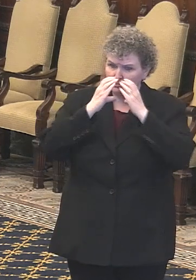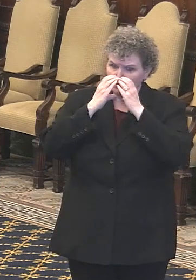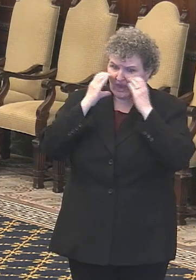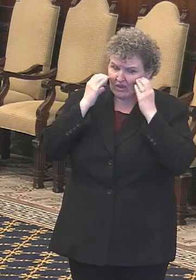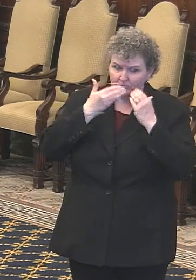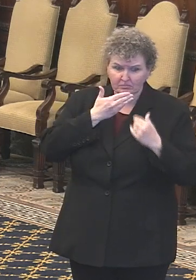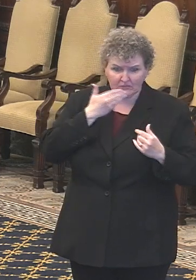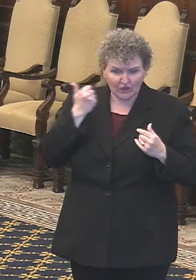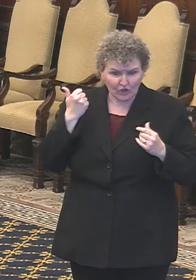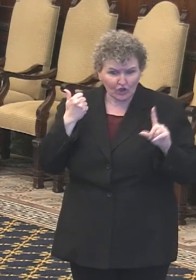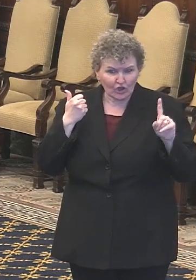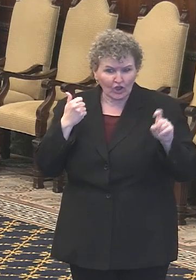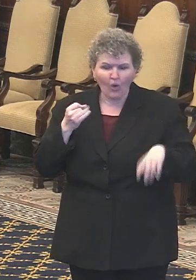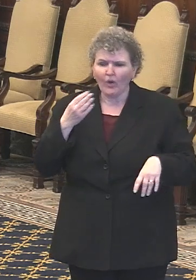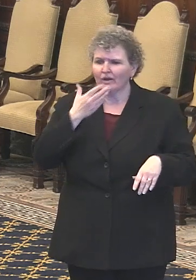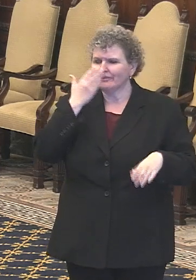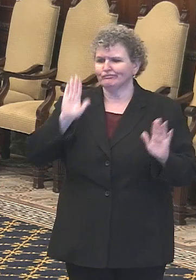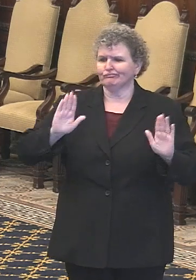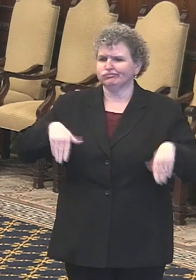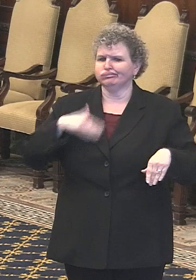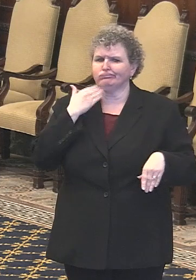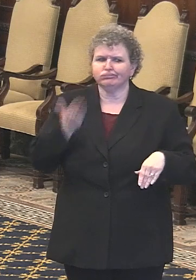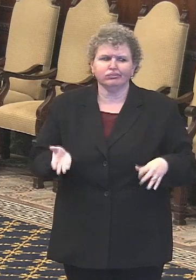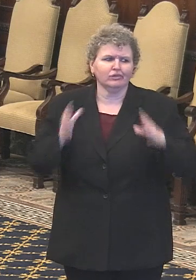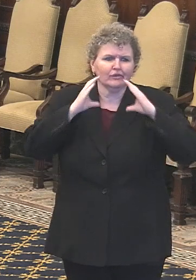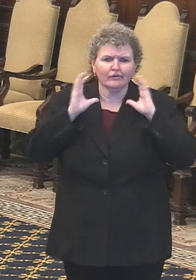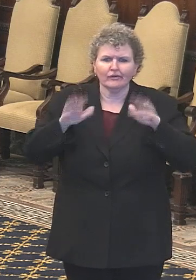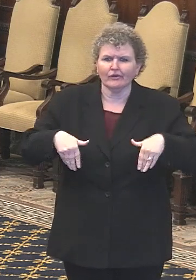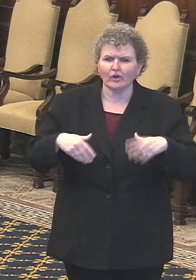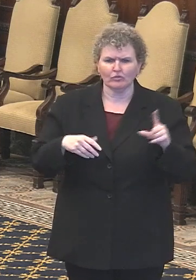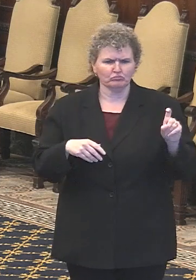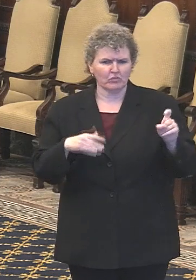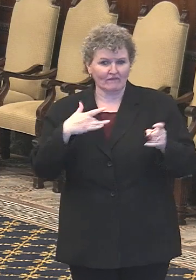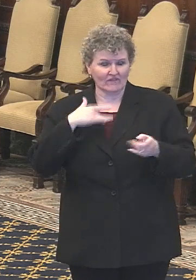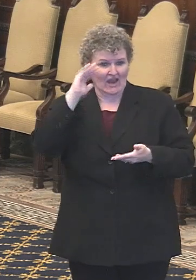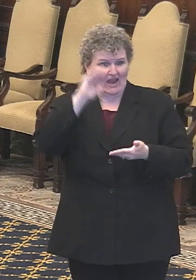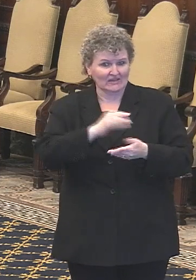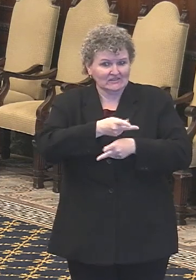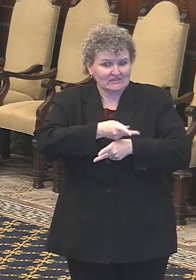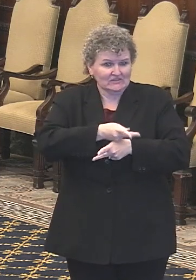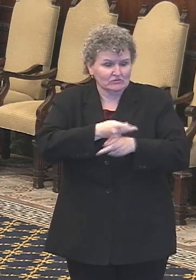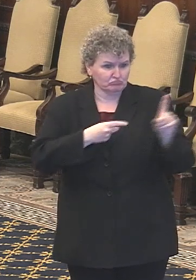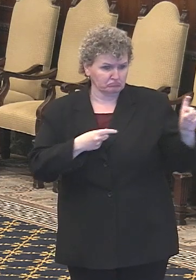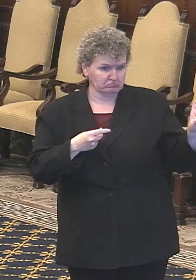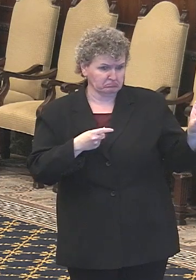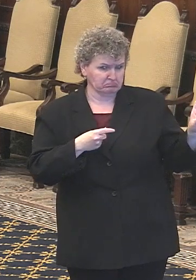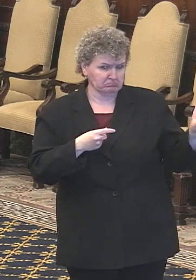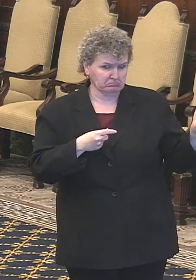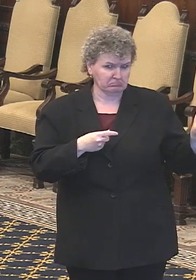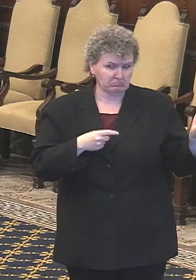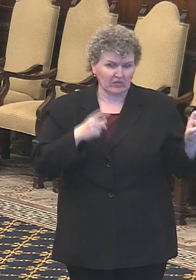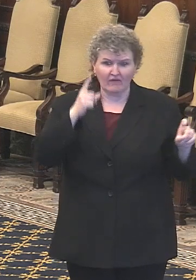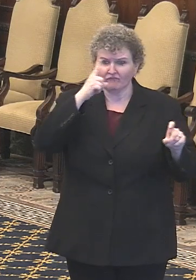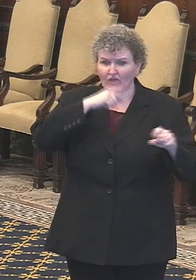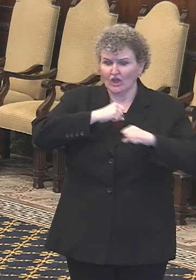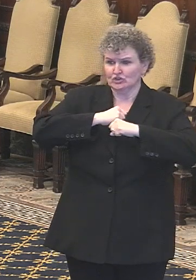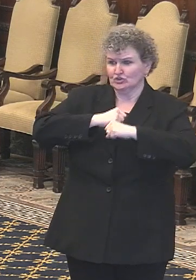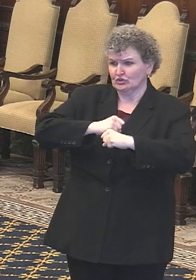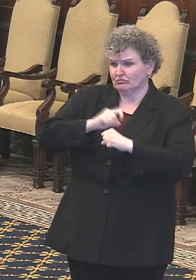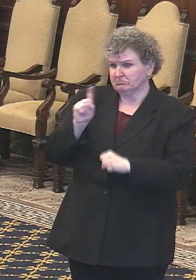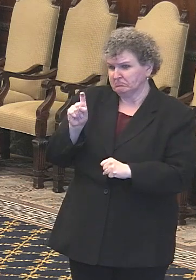say National Guard, it's actually the medical reserves as well. So just it's coming through the federal